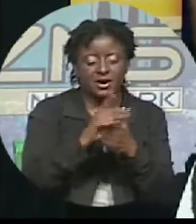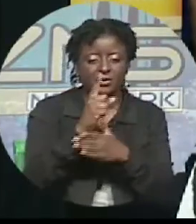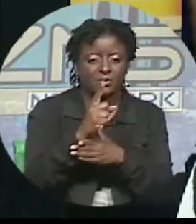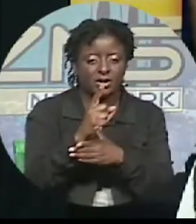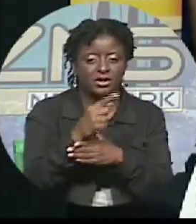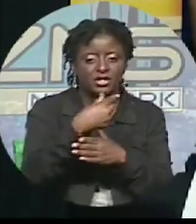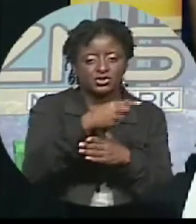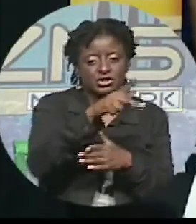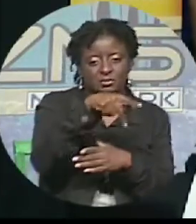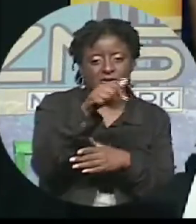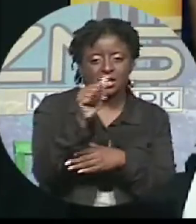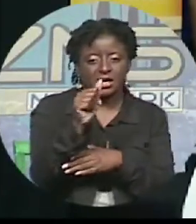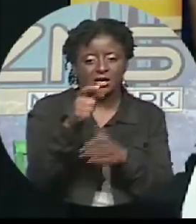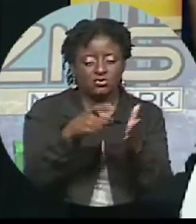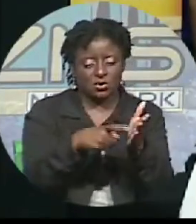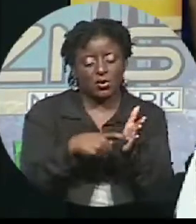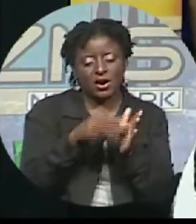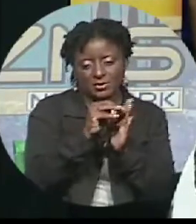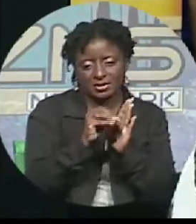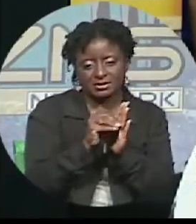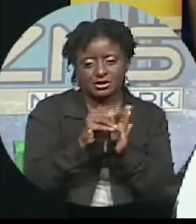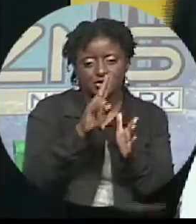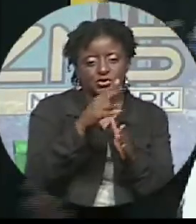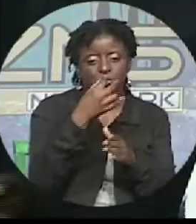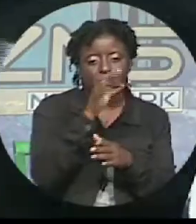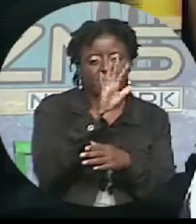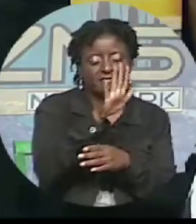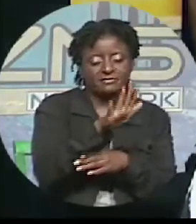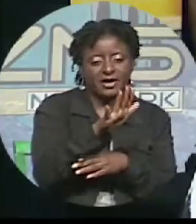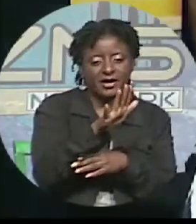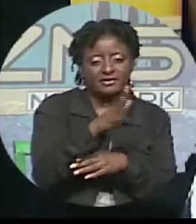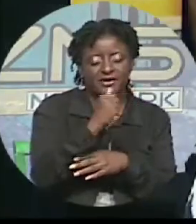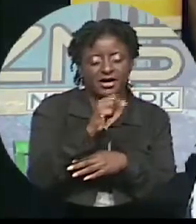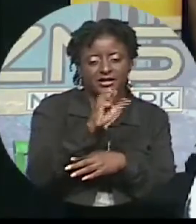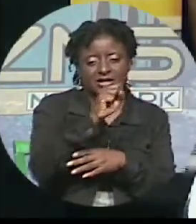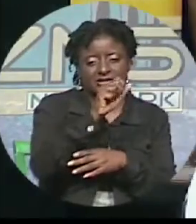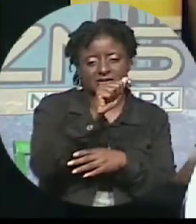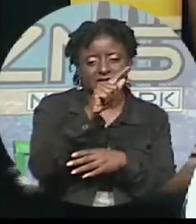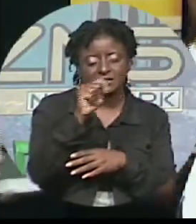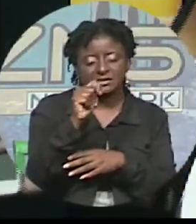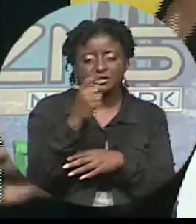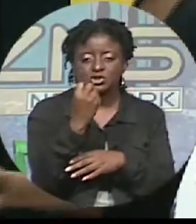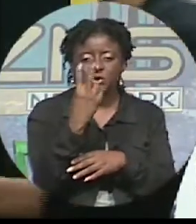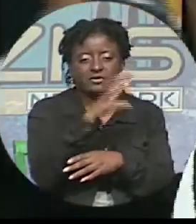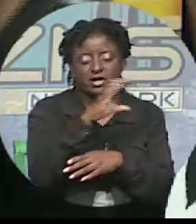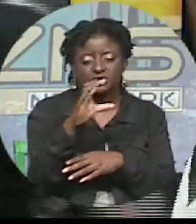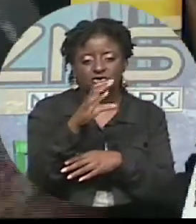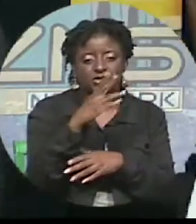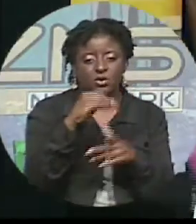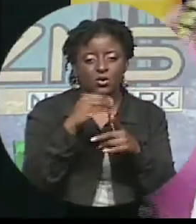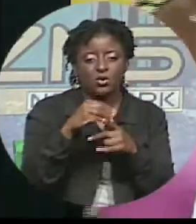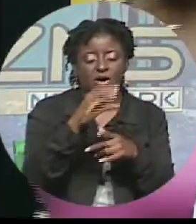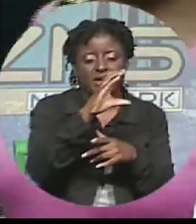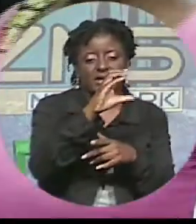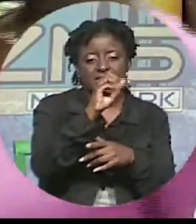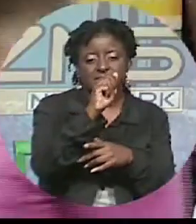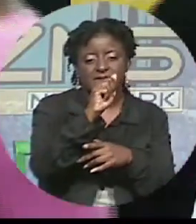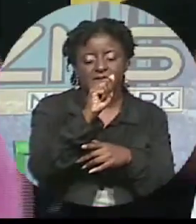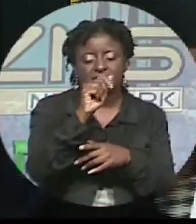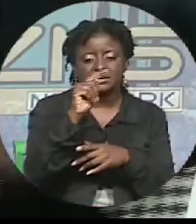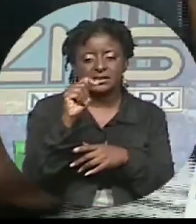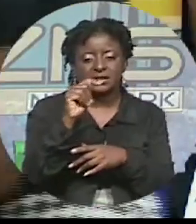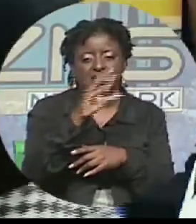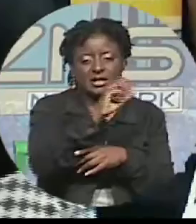a 2.5 and a 1200 on the SAT or a 15 on the ACT, and I have the ability